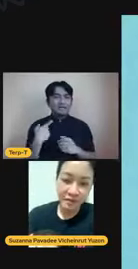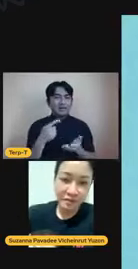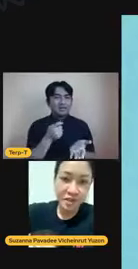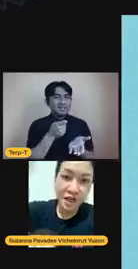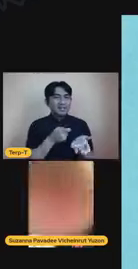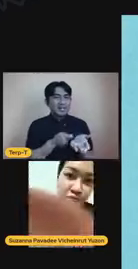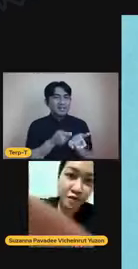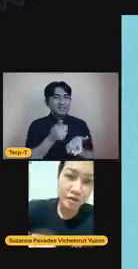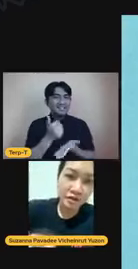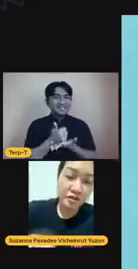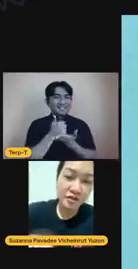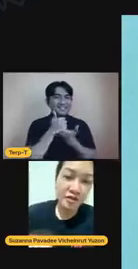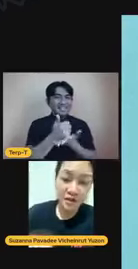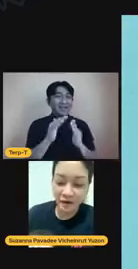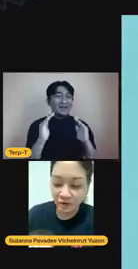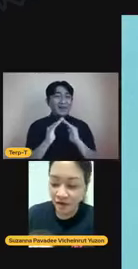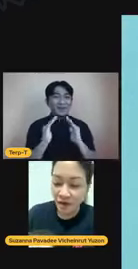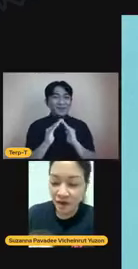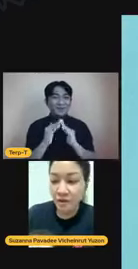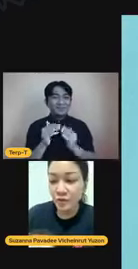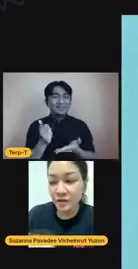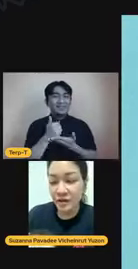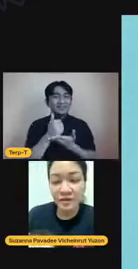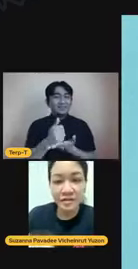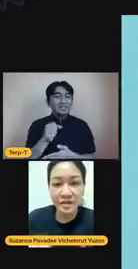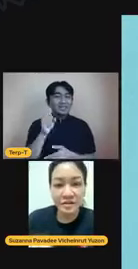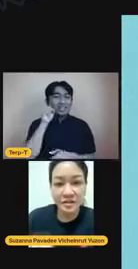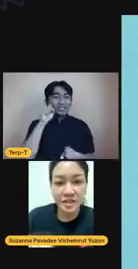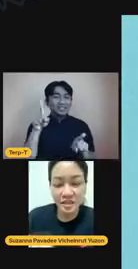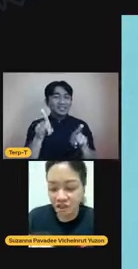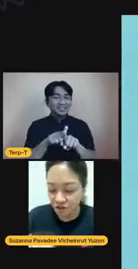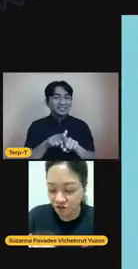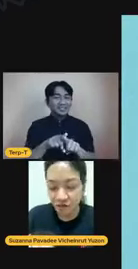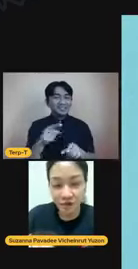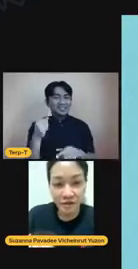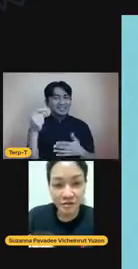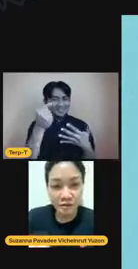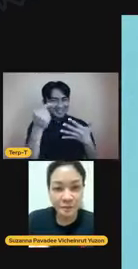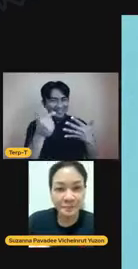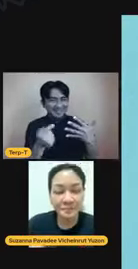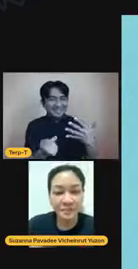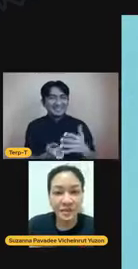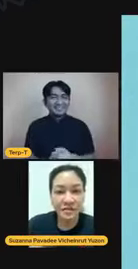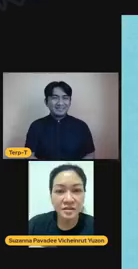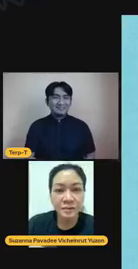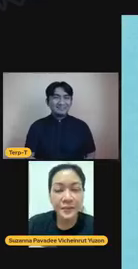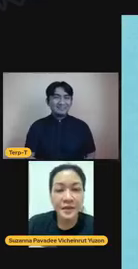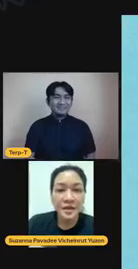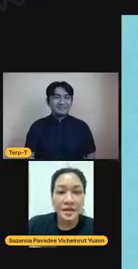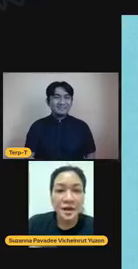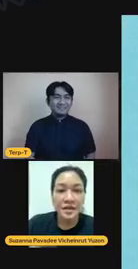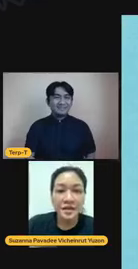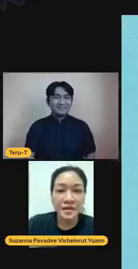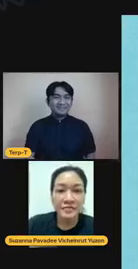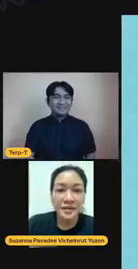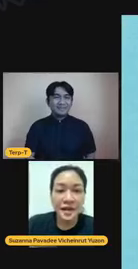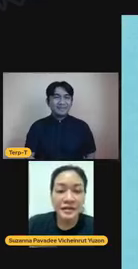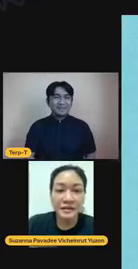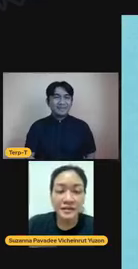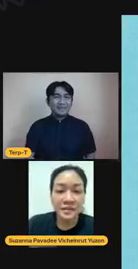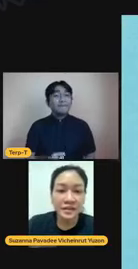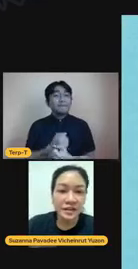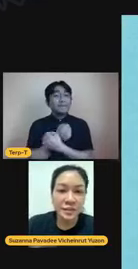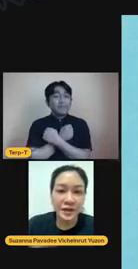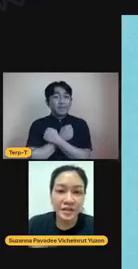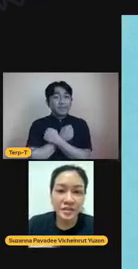home. And so she helps her sister now with other things, and she teaches her a lot too. So love,